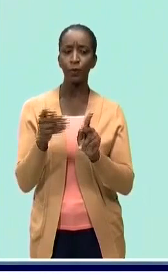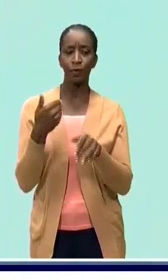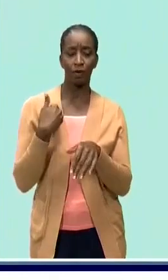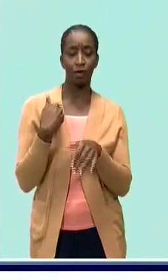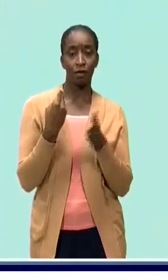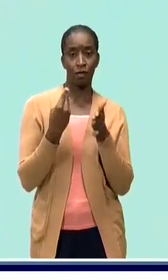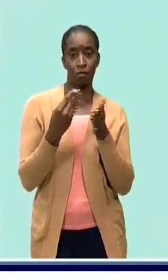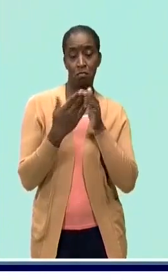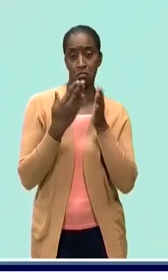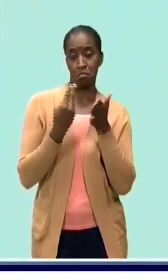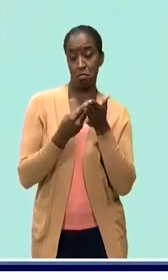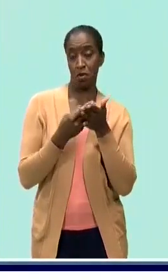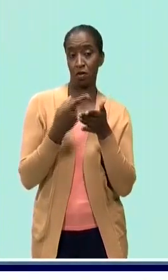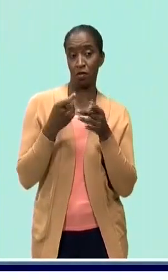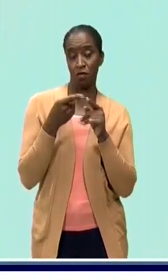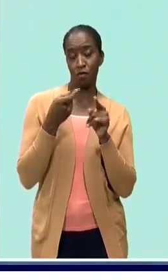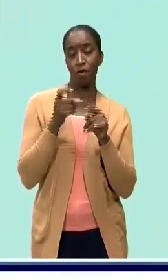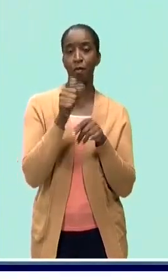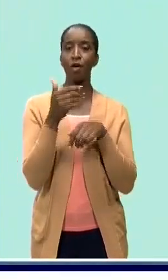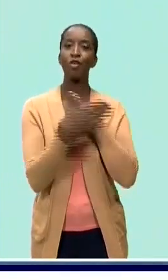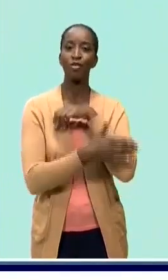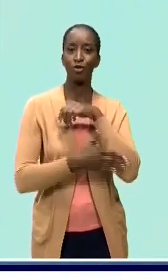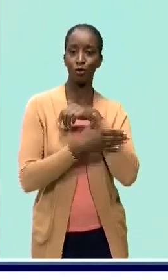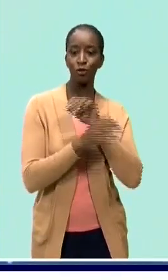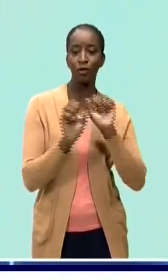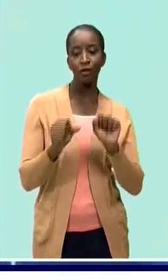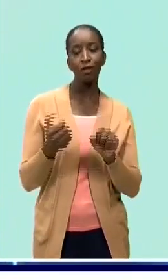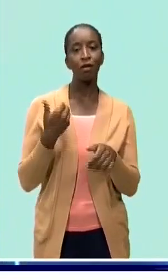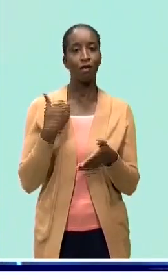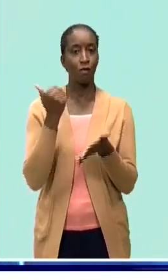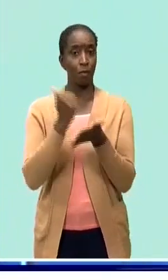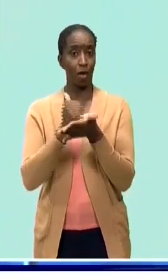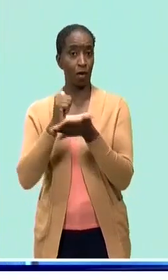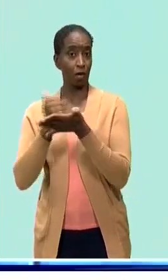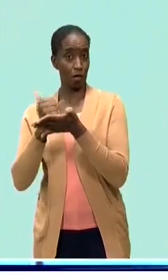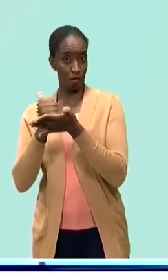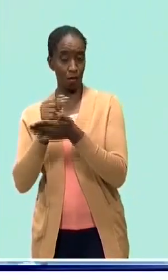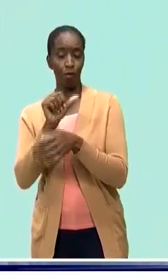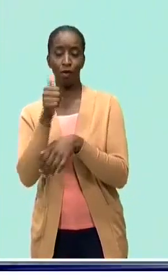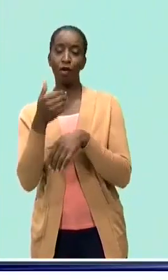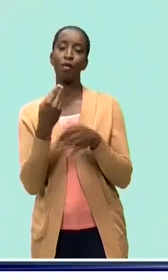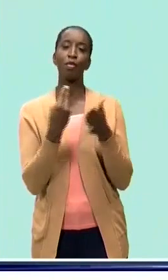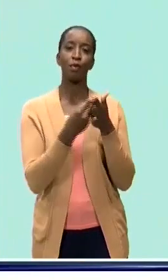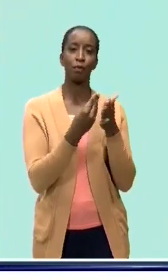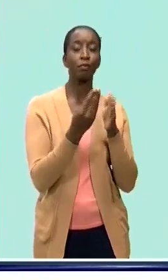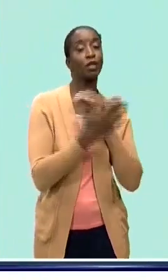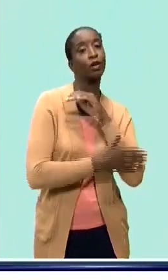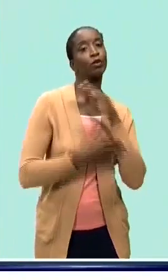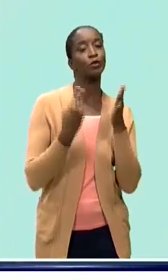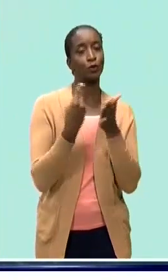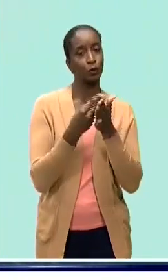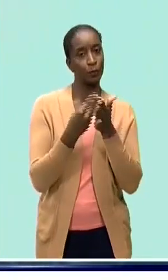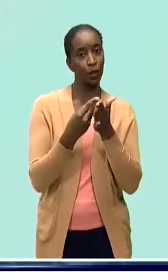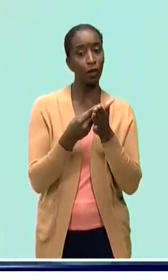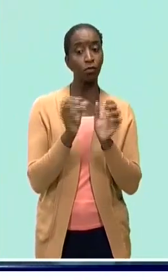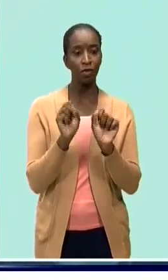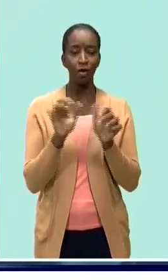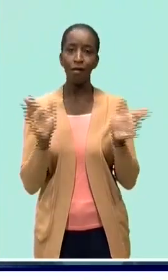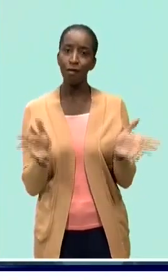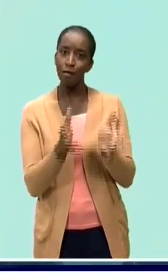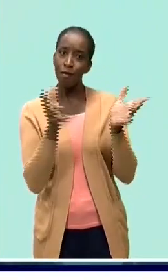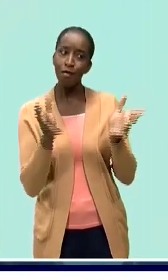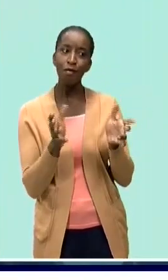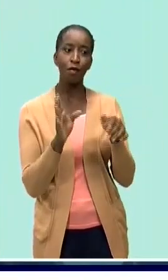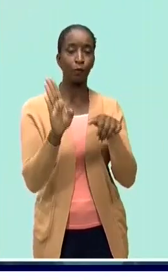see resident Barbadians being able to hold foreign currency accounts. Now, it's a move that is also expected to foster greater business and